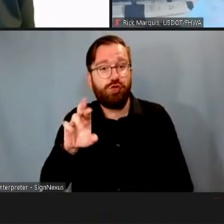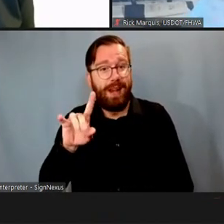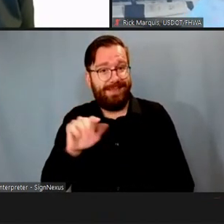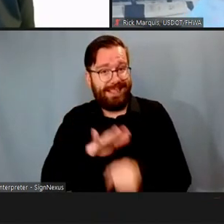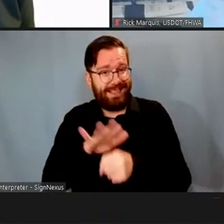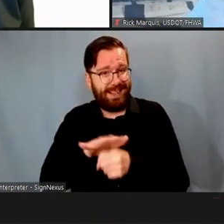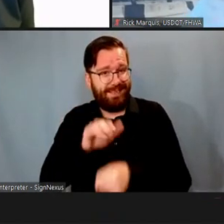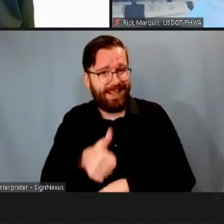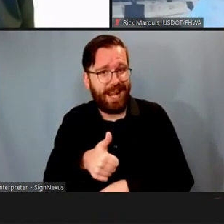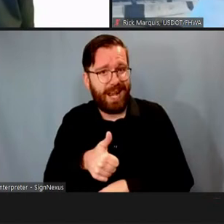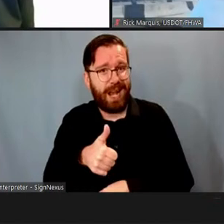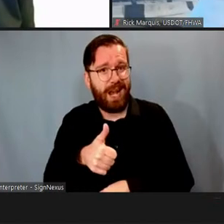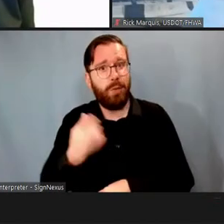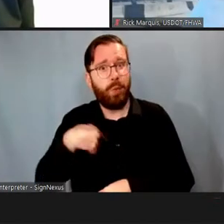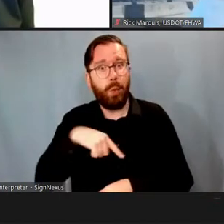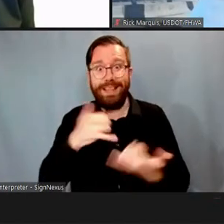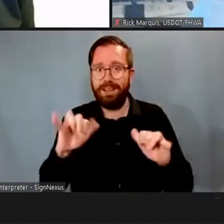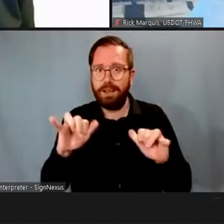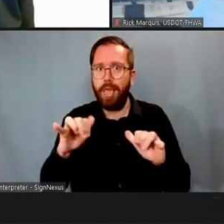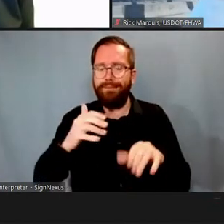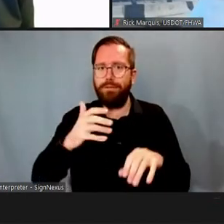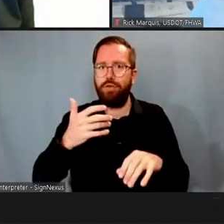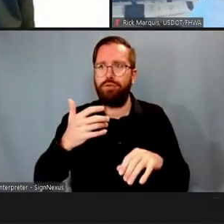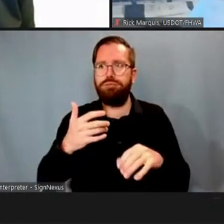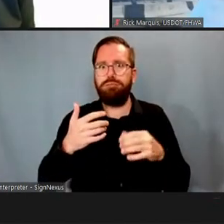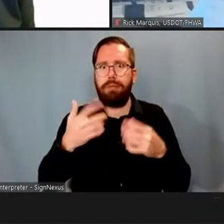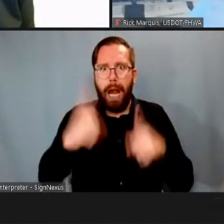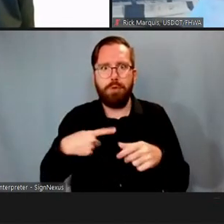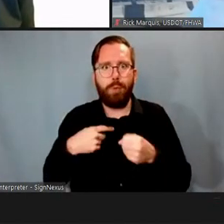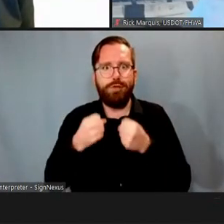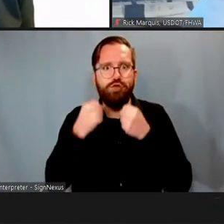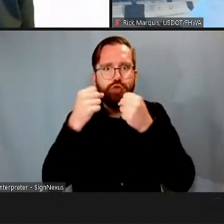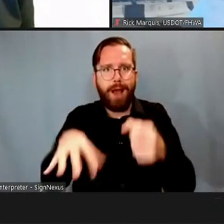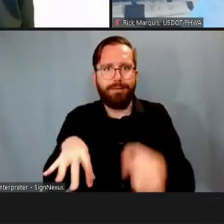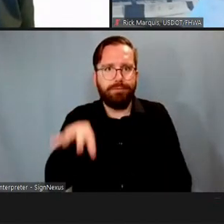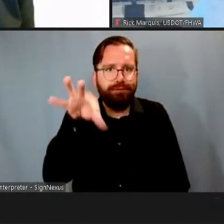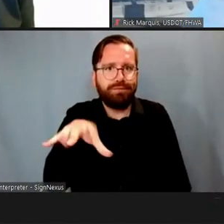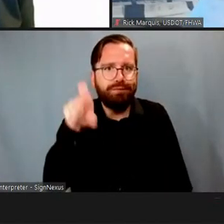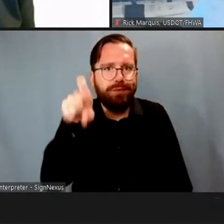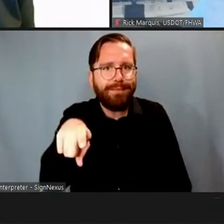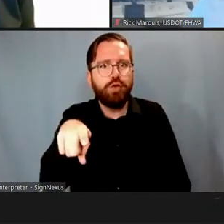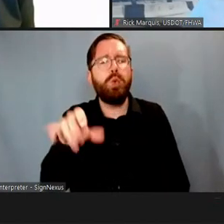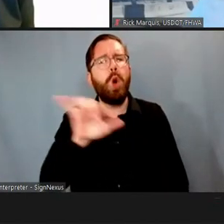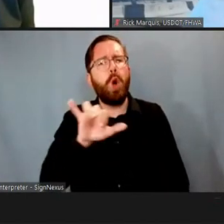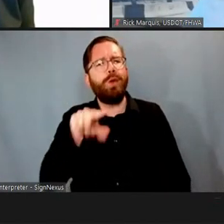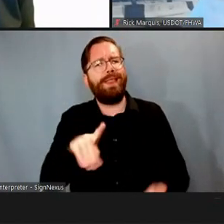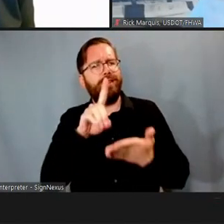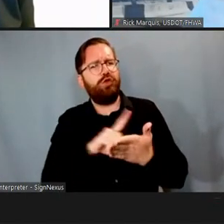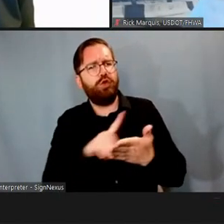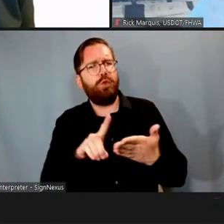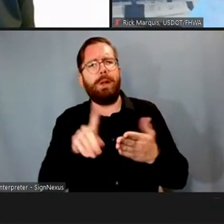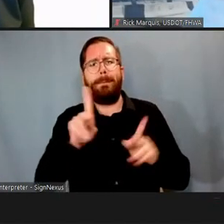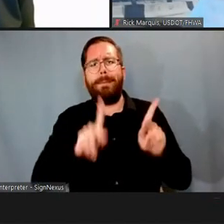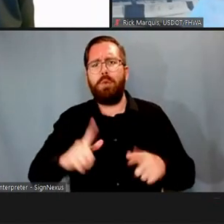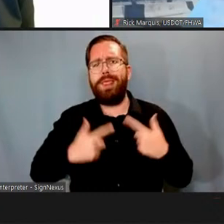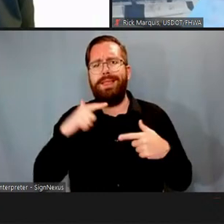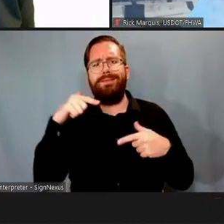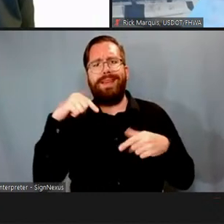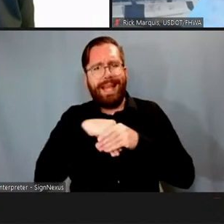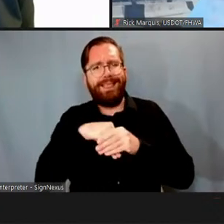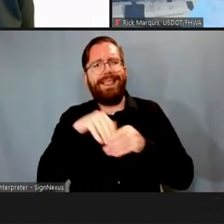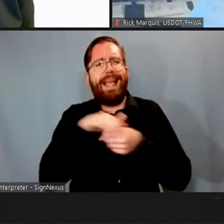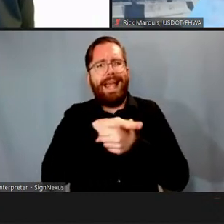front in addition this model discriminates against all residents in the zone who will have to pay a toll to get to their homes